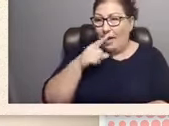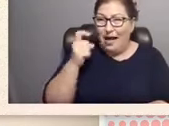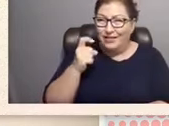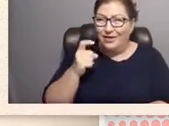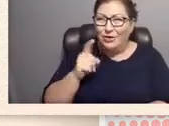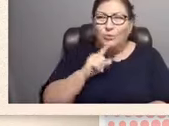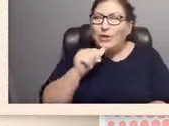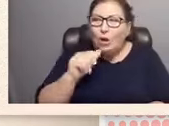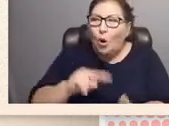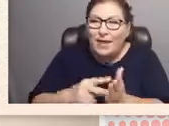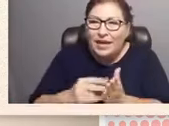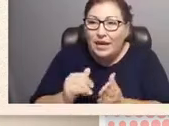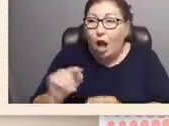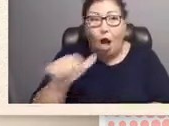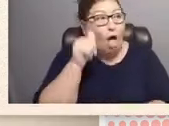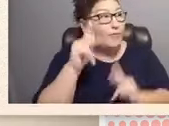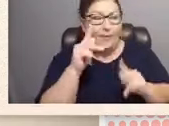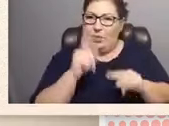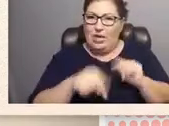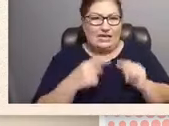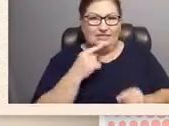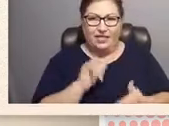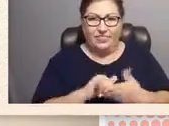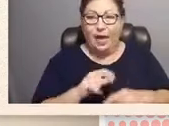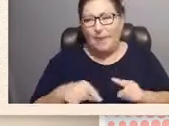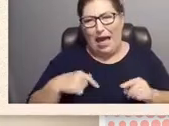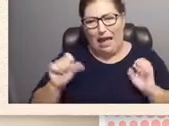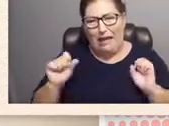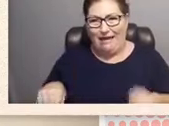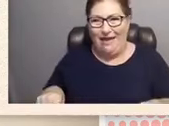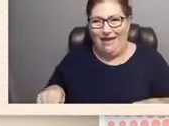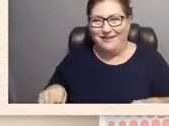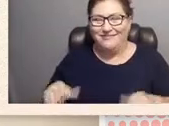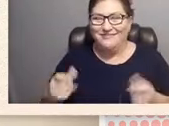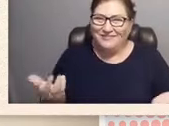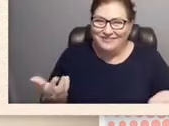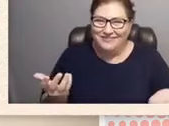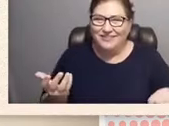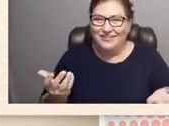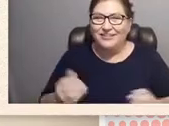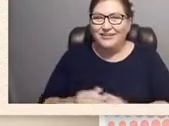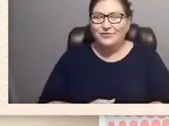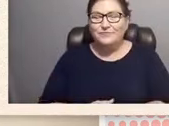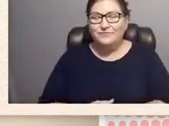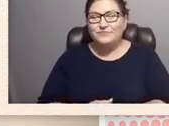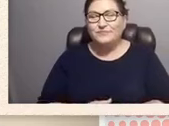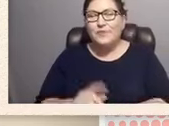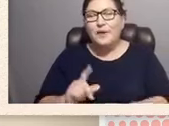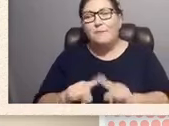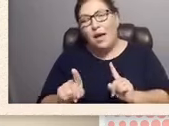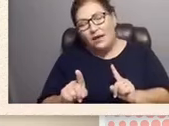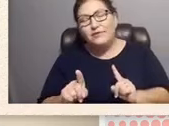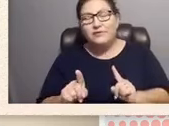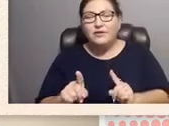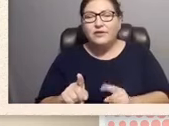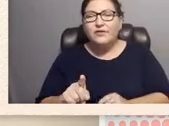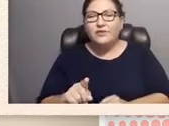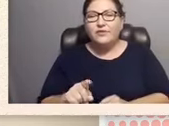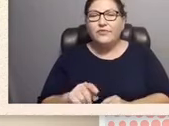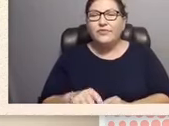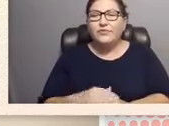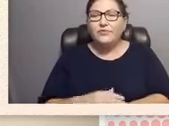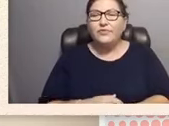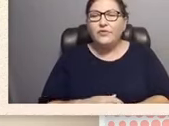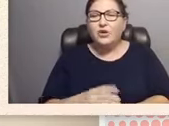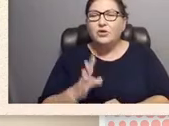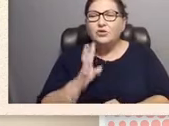that, but I can. So I think for me, that's how that was. But I do want to. You talked about other parts